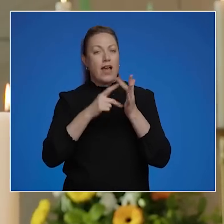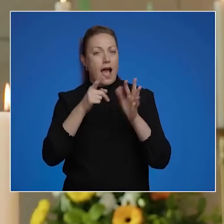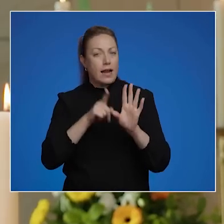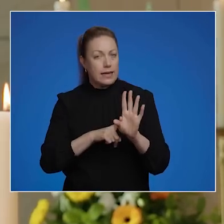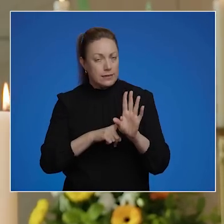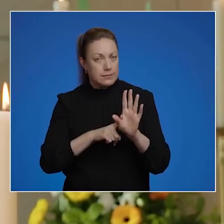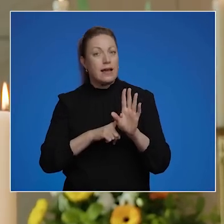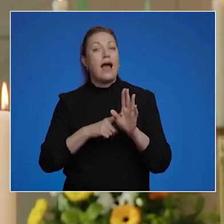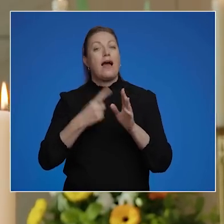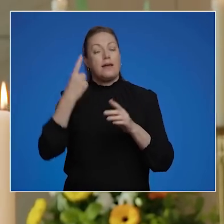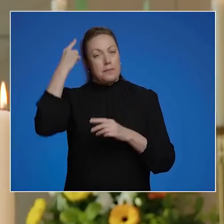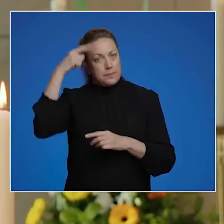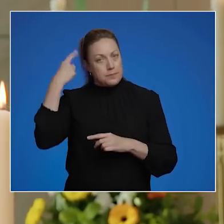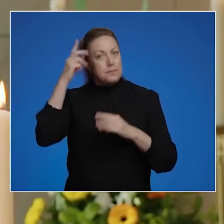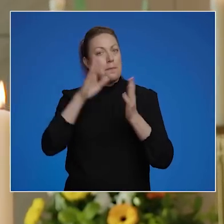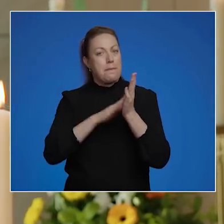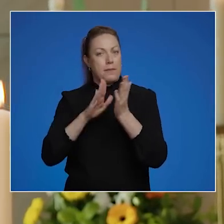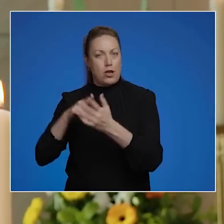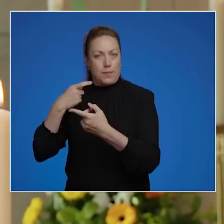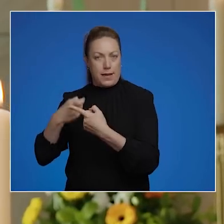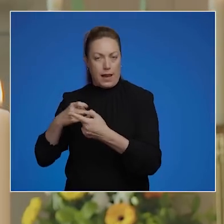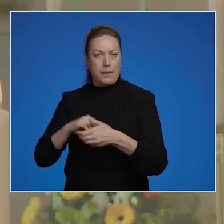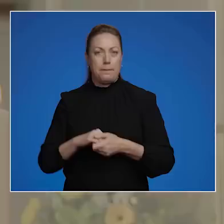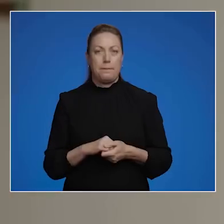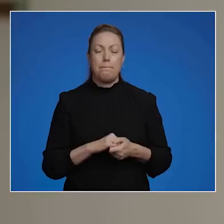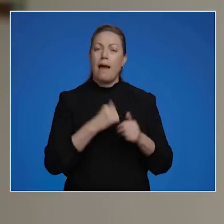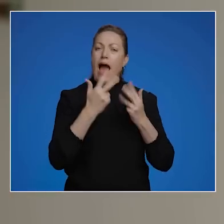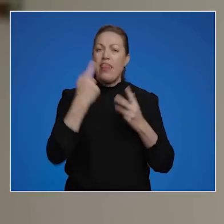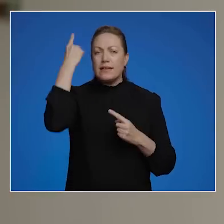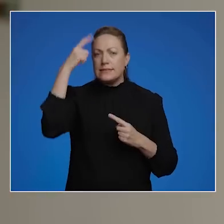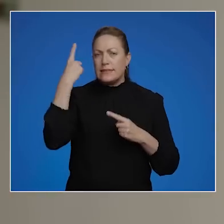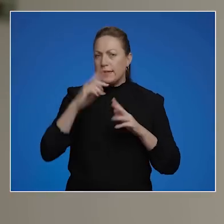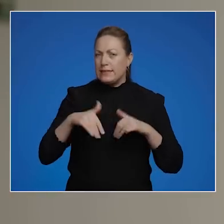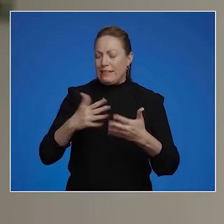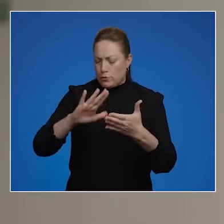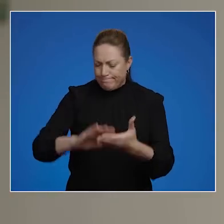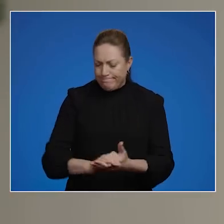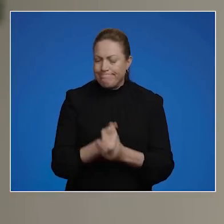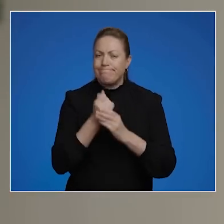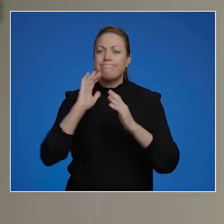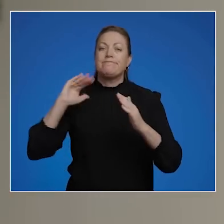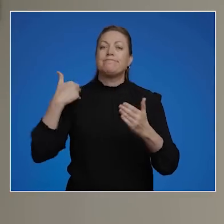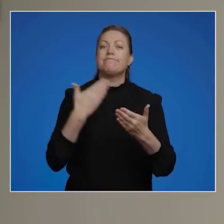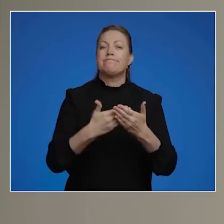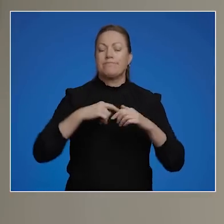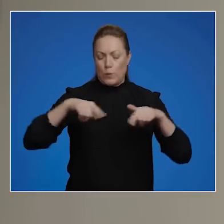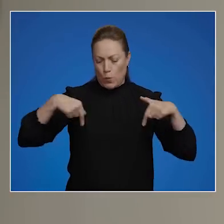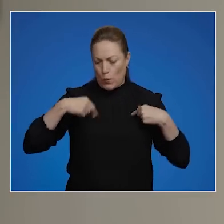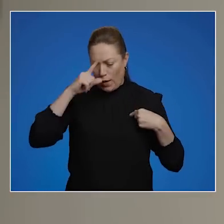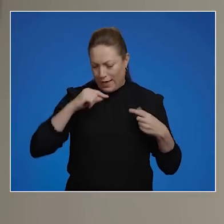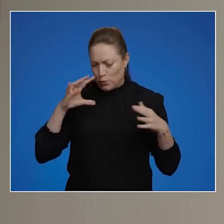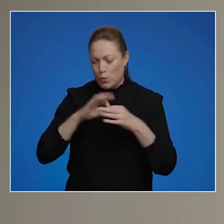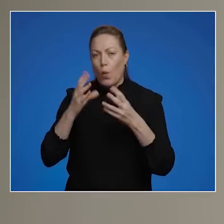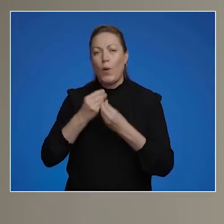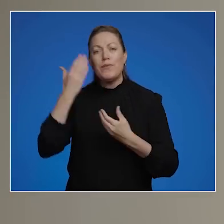Saint Mary of the Cross, MacKillop, and all the saints who have pleased you throughout the ages, that we may merit to